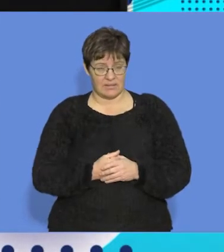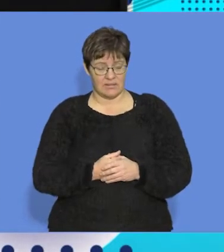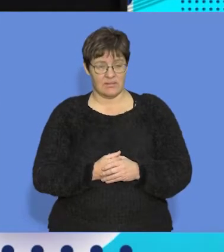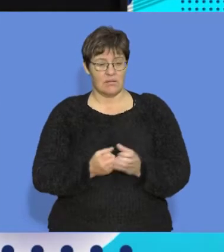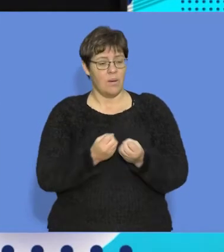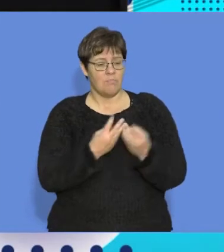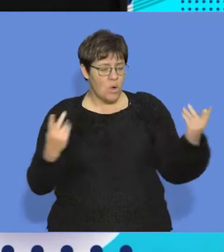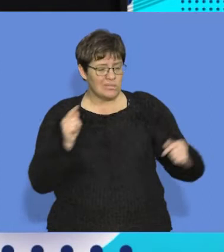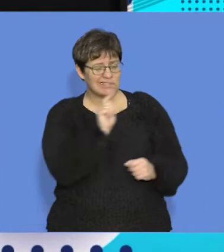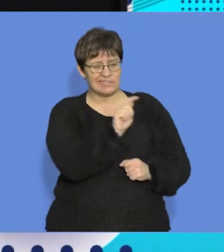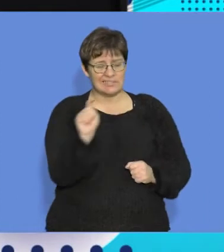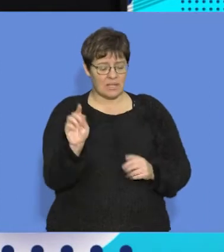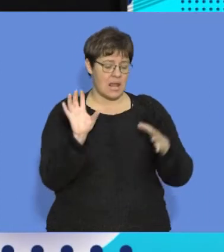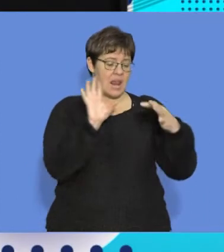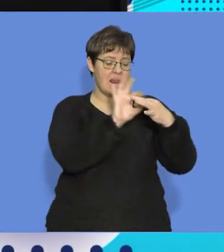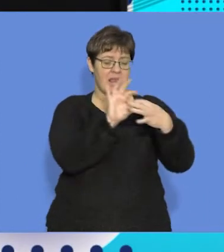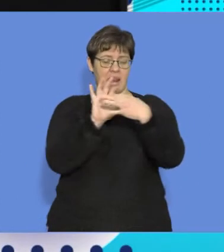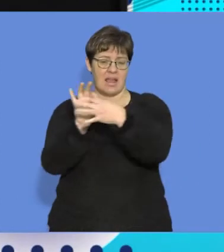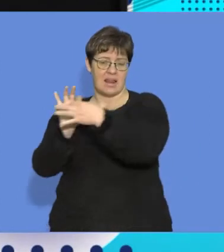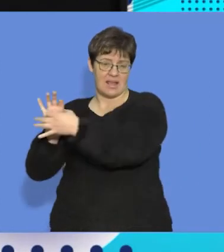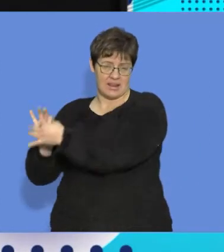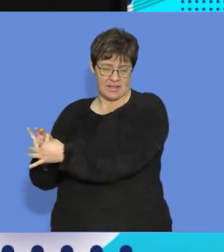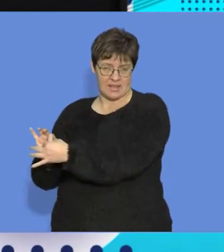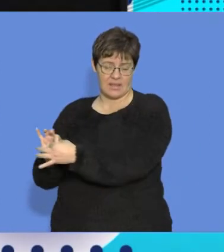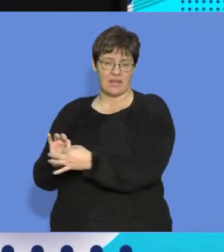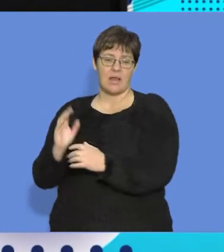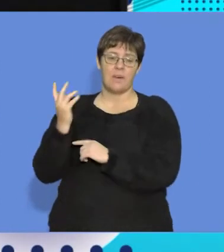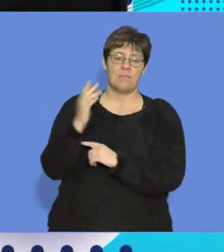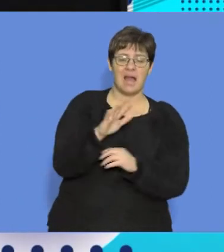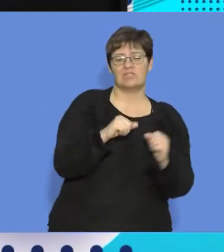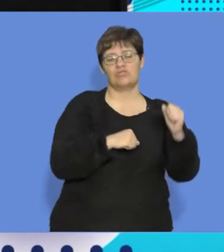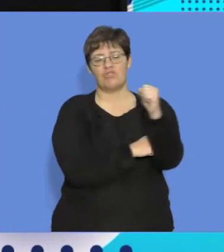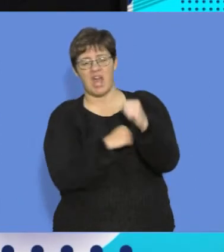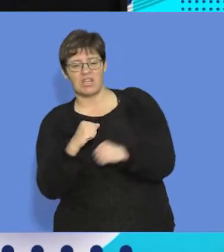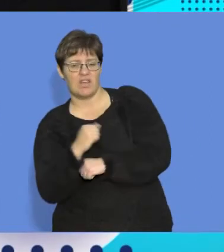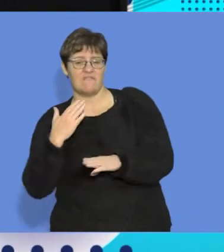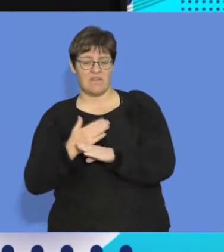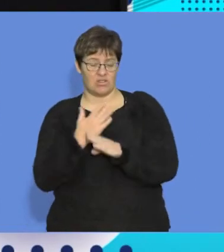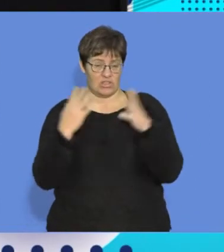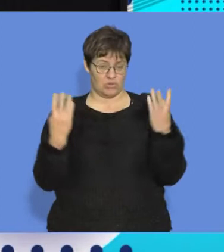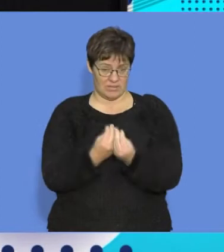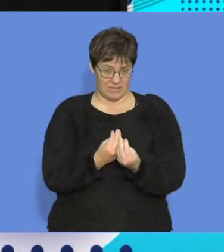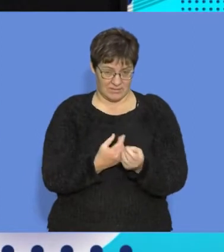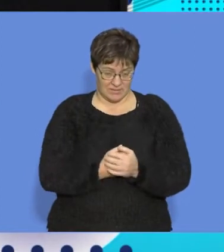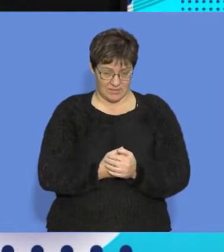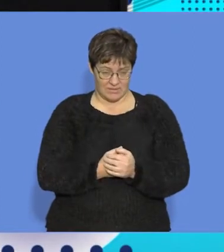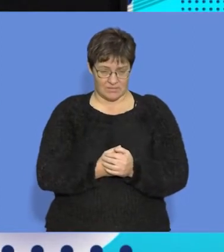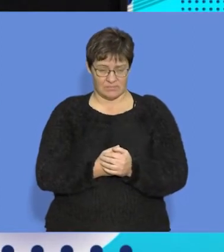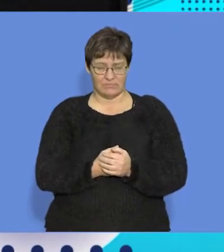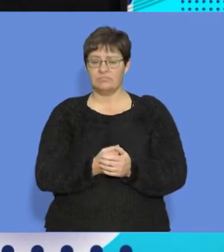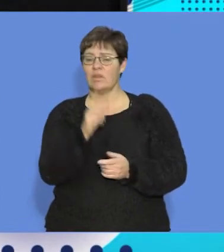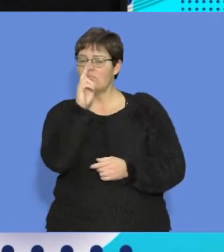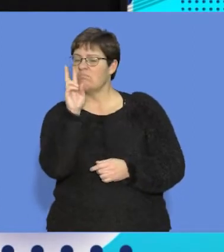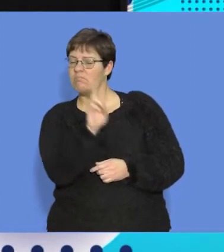questions link the different aspects of plant structure and functioning together. So let's have a look